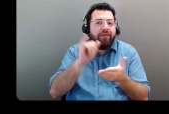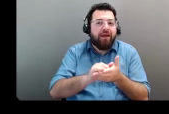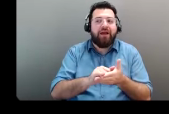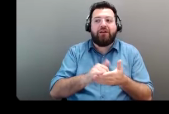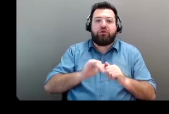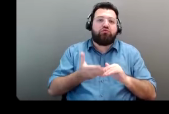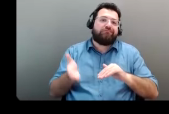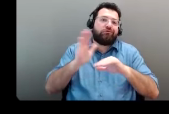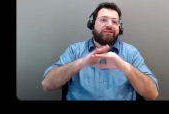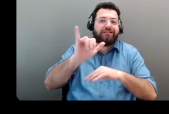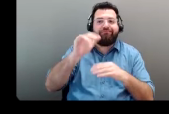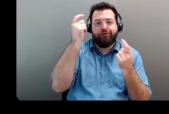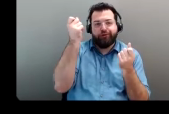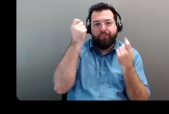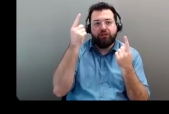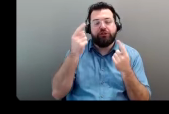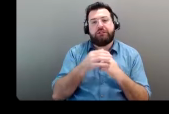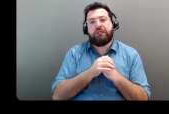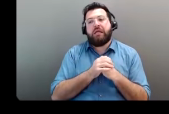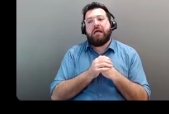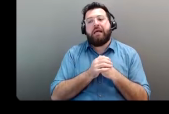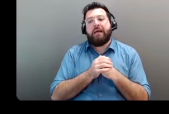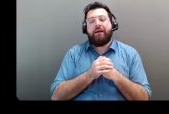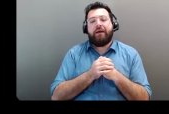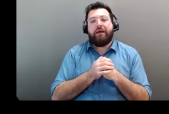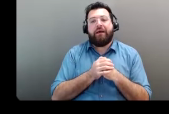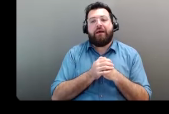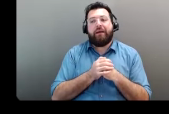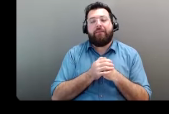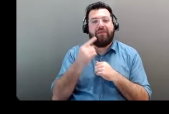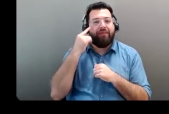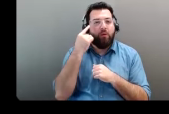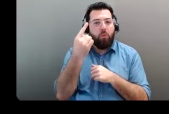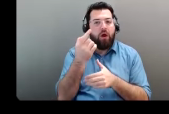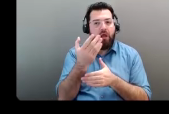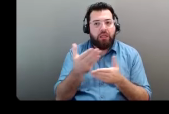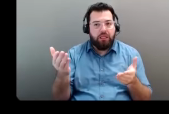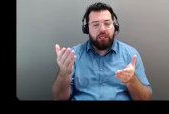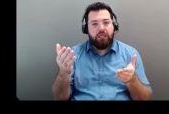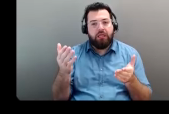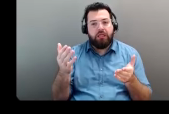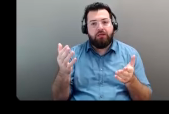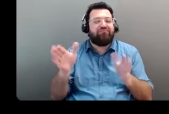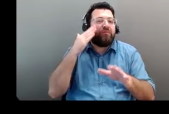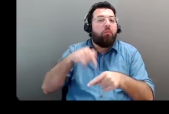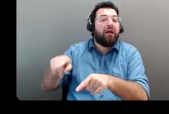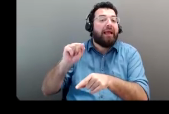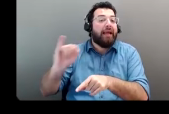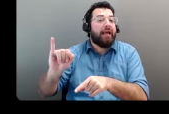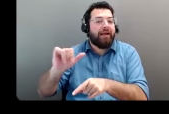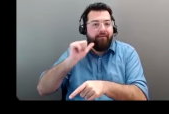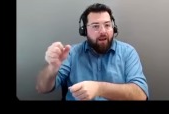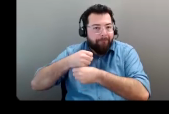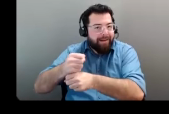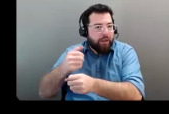that comprehension, right? I think one of the things that like AI doesn't generate new